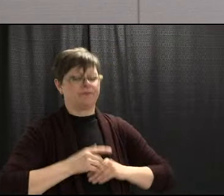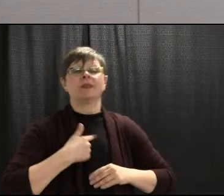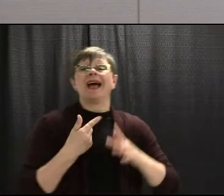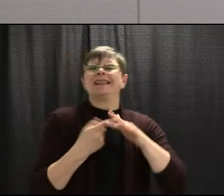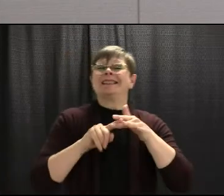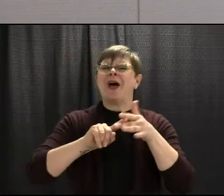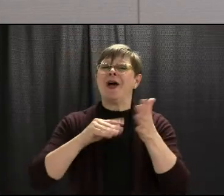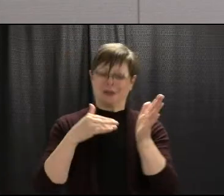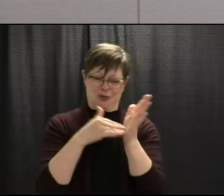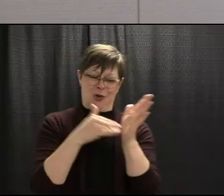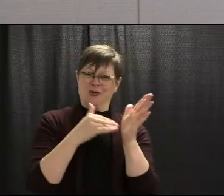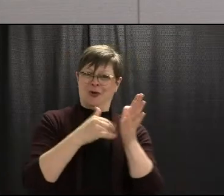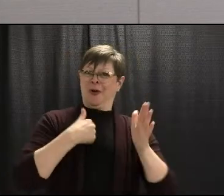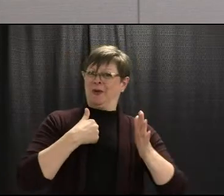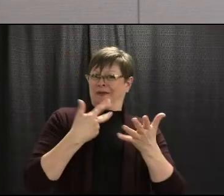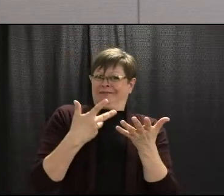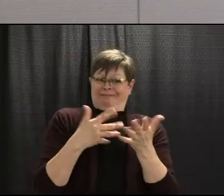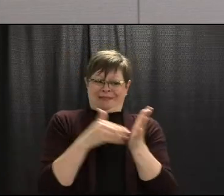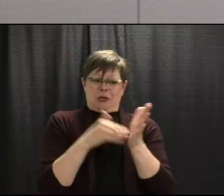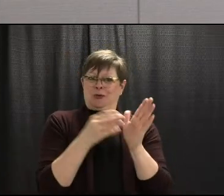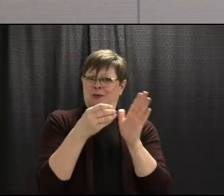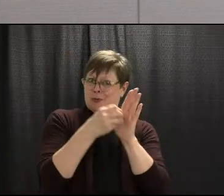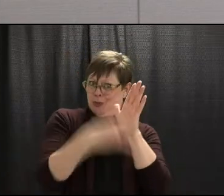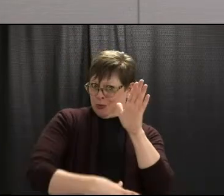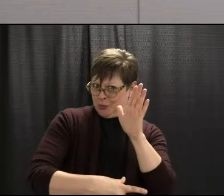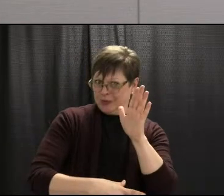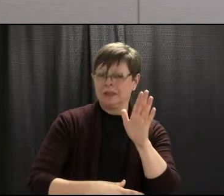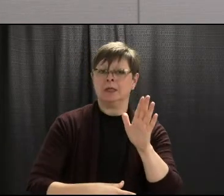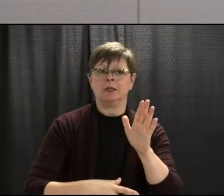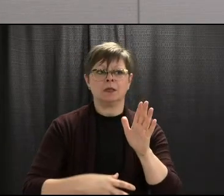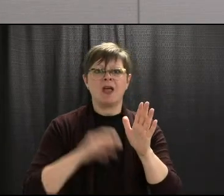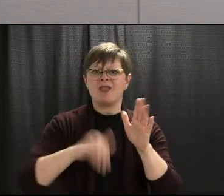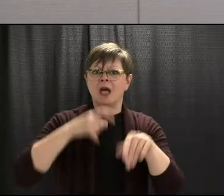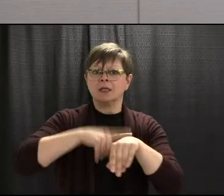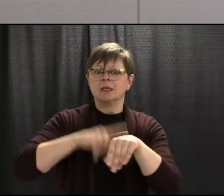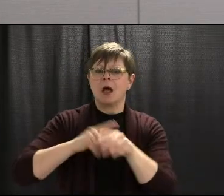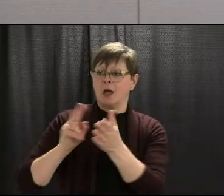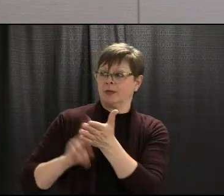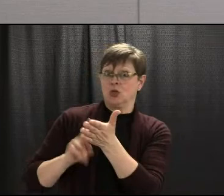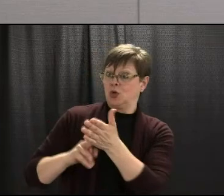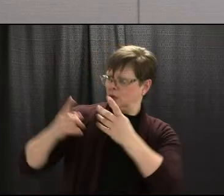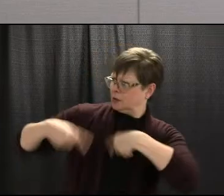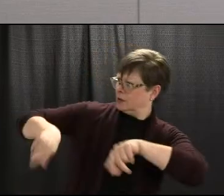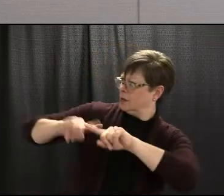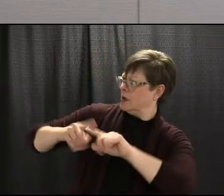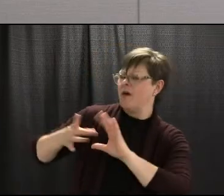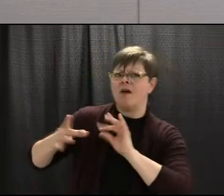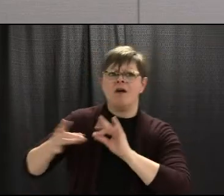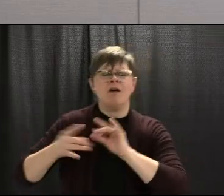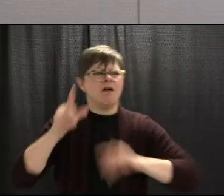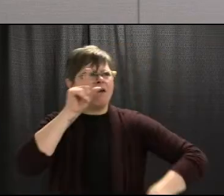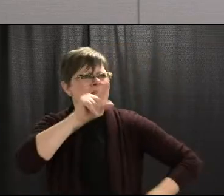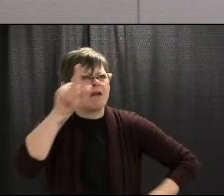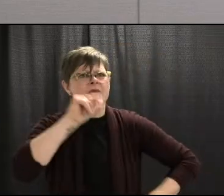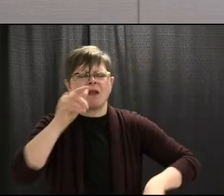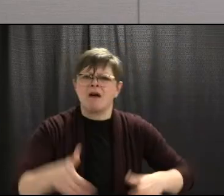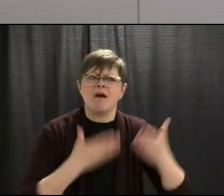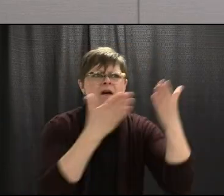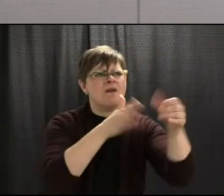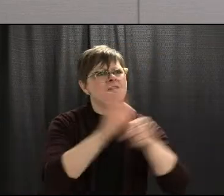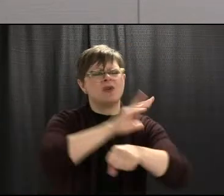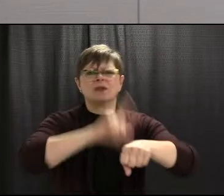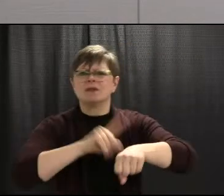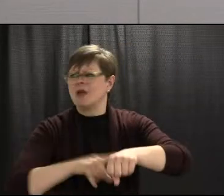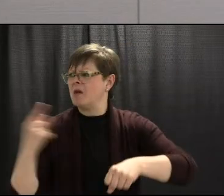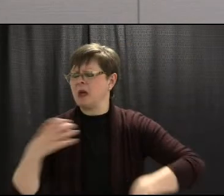was a medical student and resident, there was a cry from the nurses that I worked with that the government wasn't offering full-time